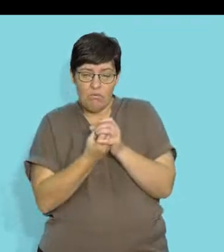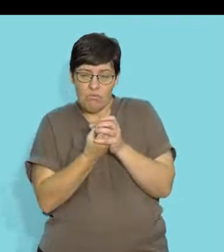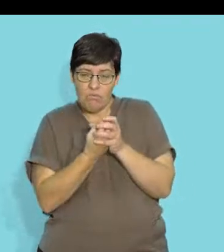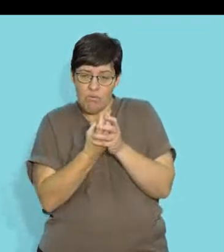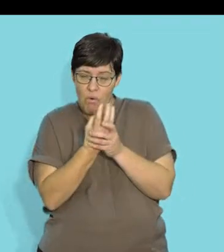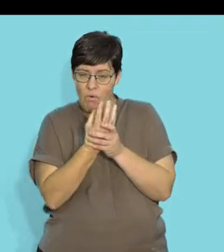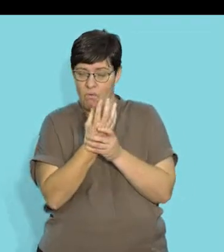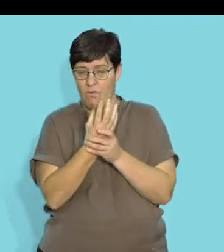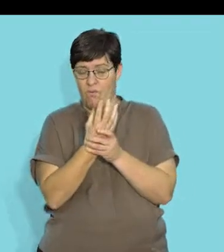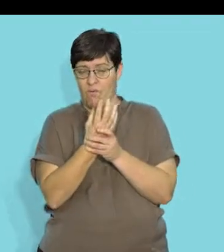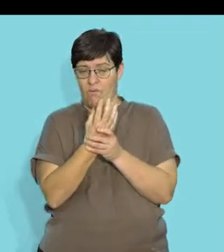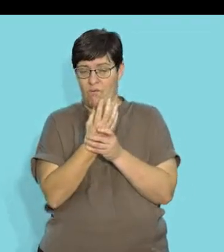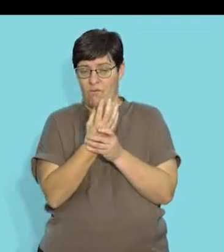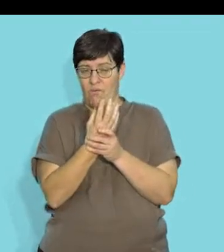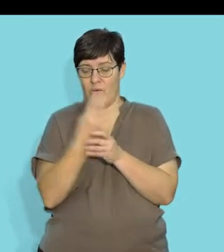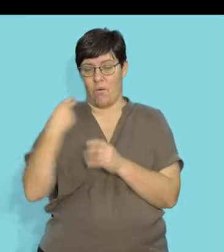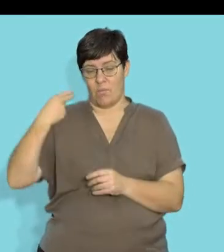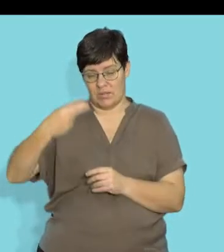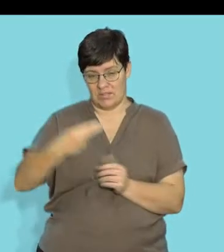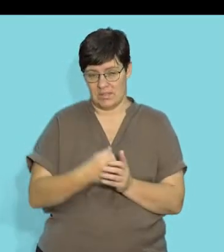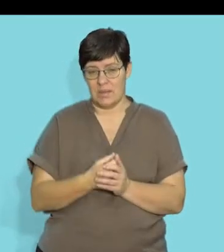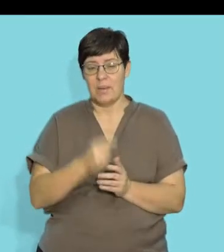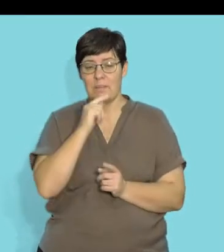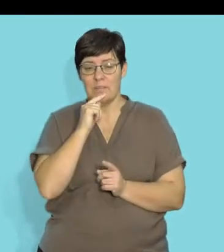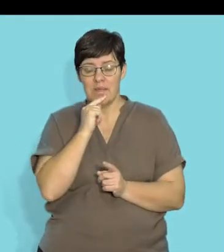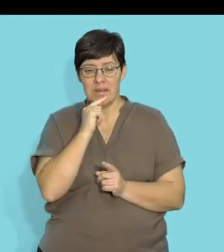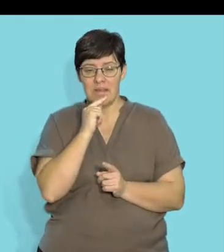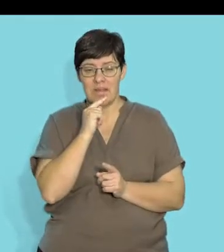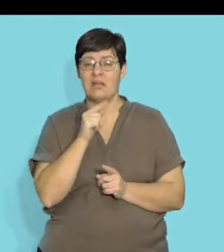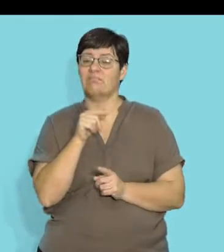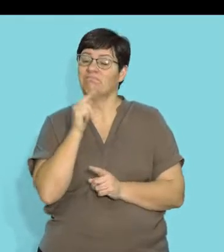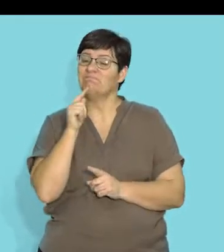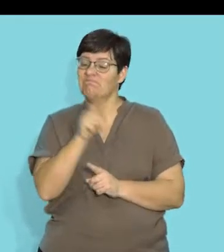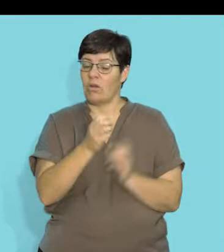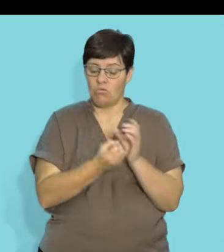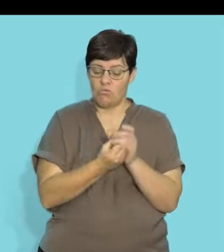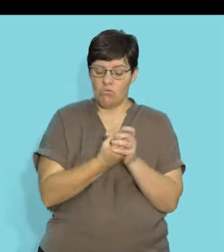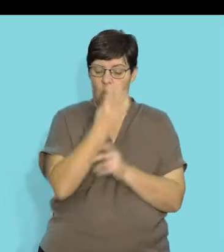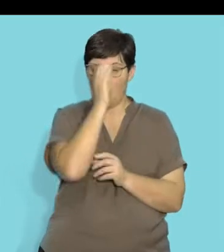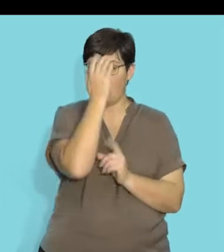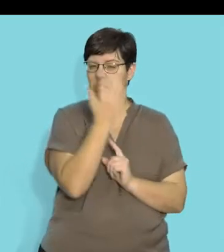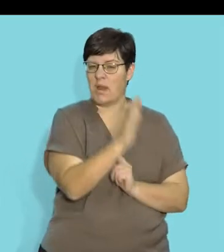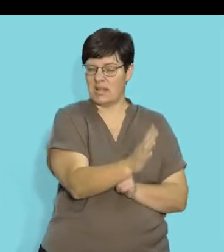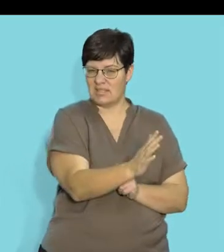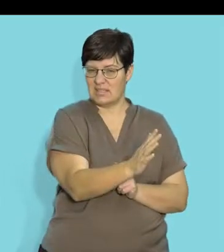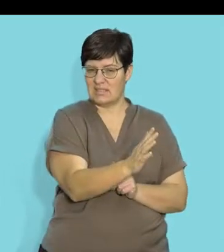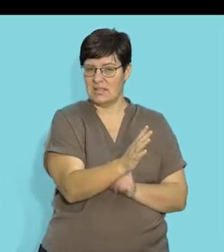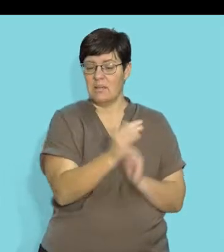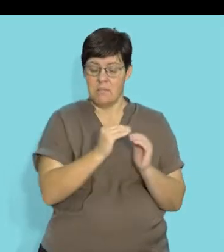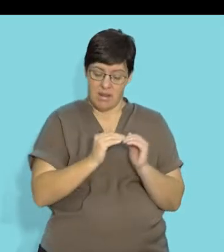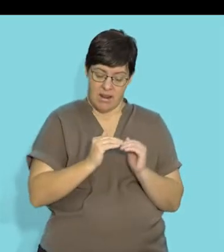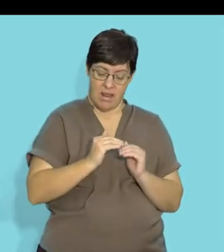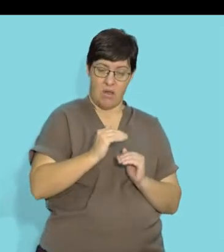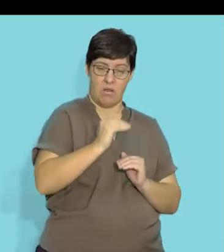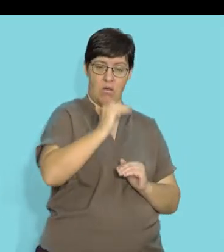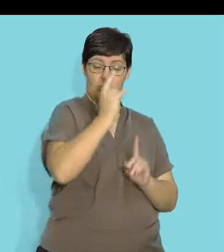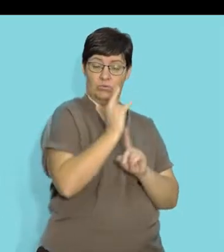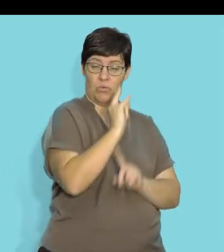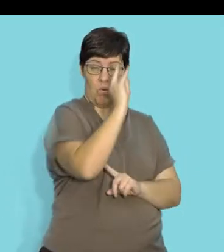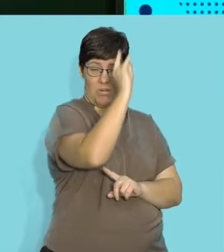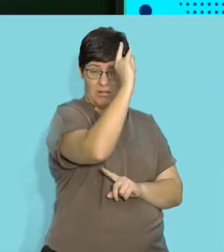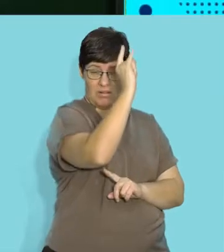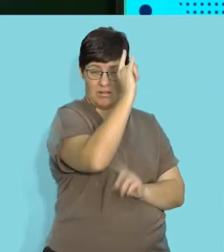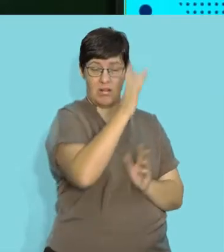that stimulate the elongation and cell differentiation. So if we talk about the growth of a plant and its increase in